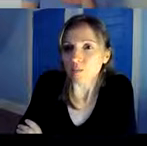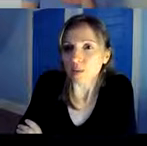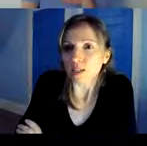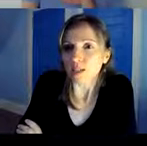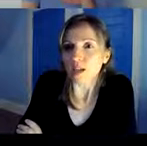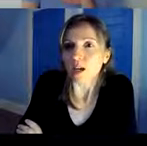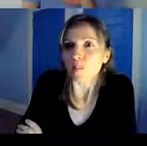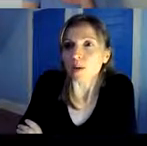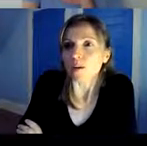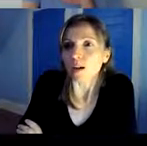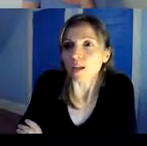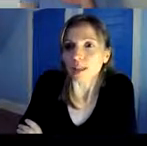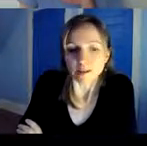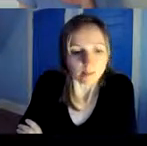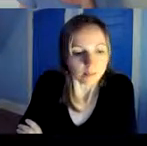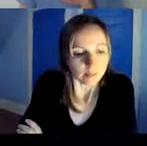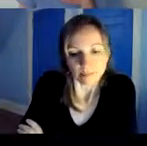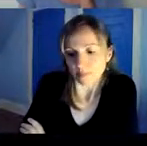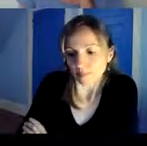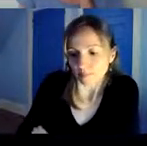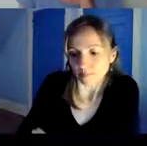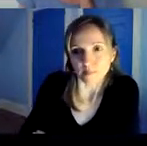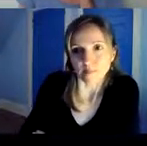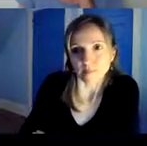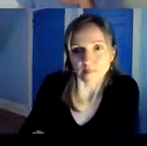our native milkweeds, but they're very thin.